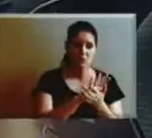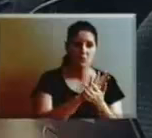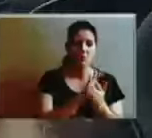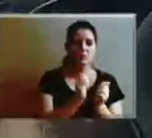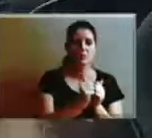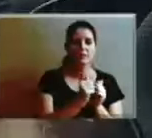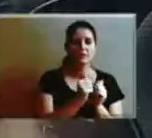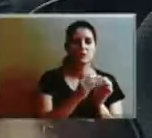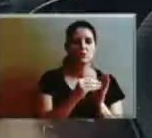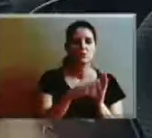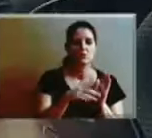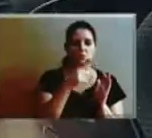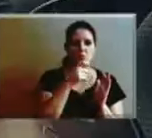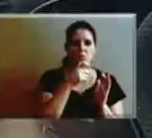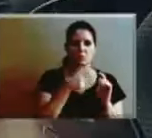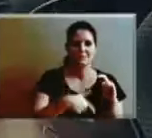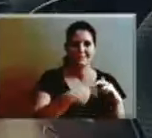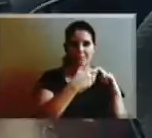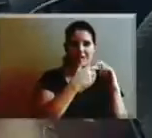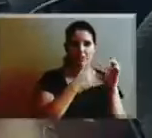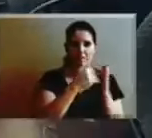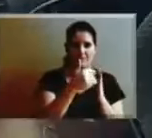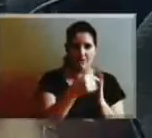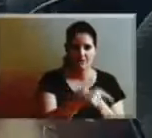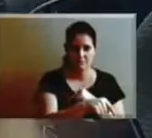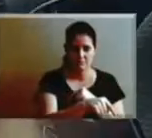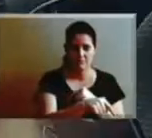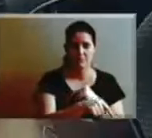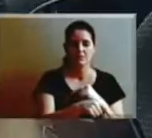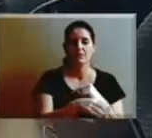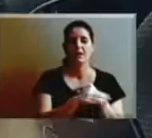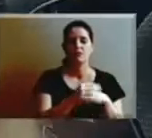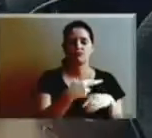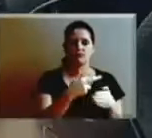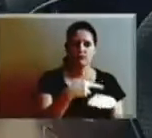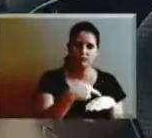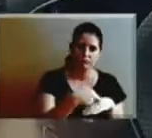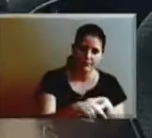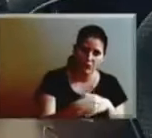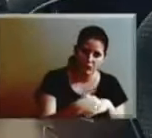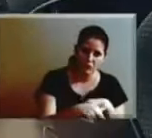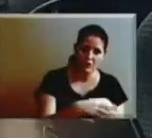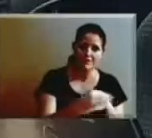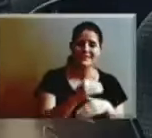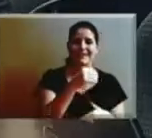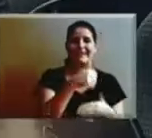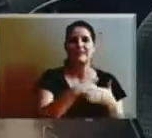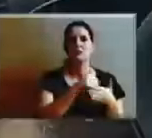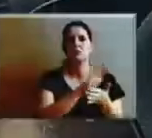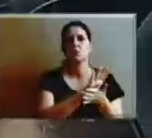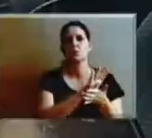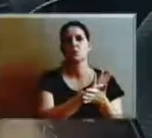being suspended and put in and getting referrals and put in school suspensions, then we